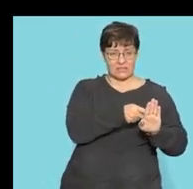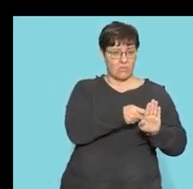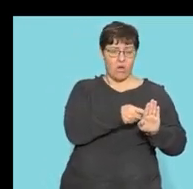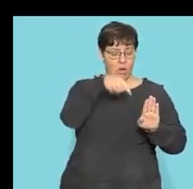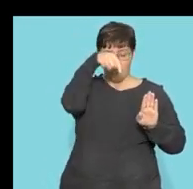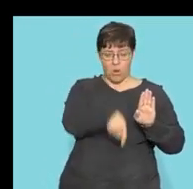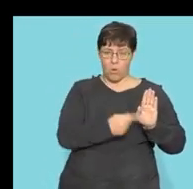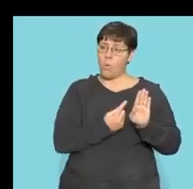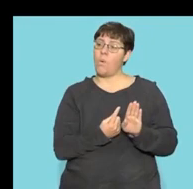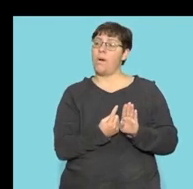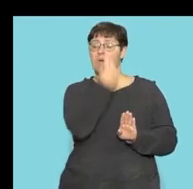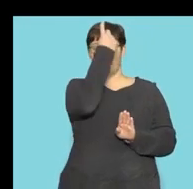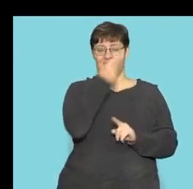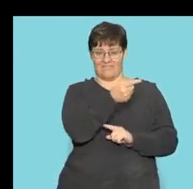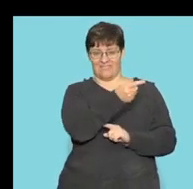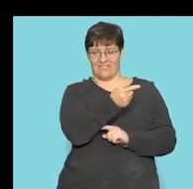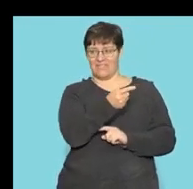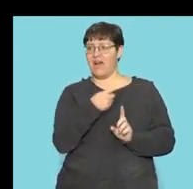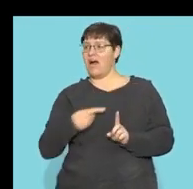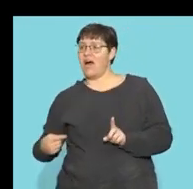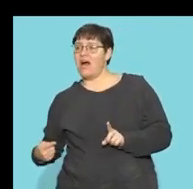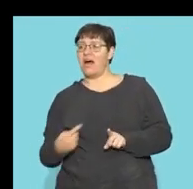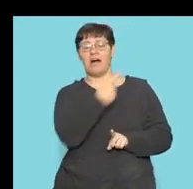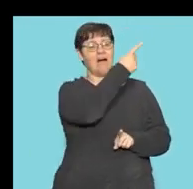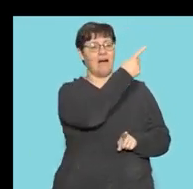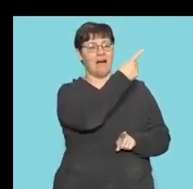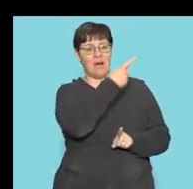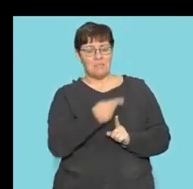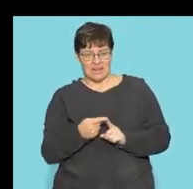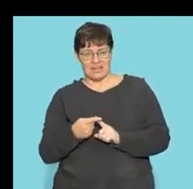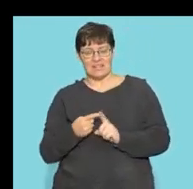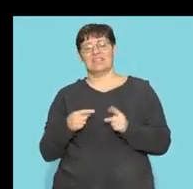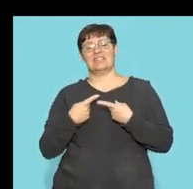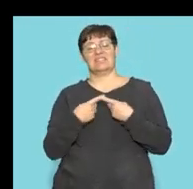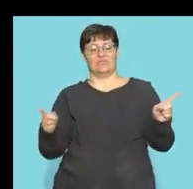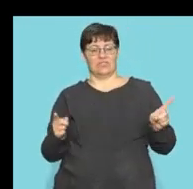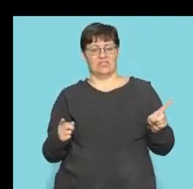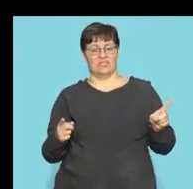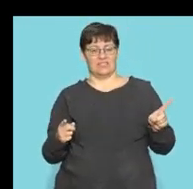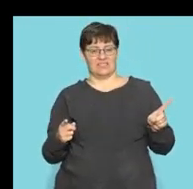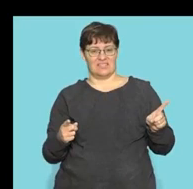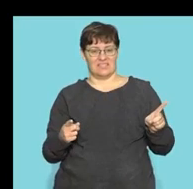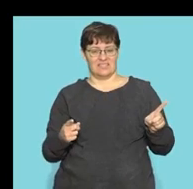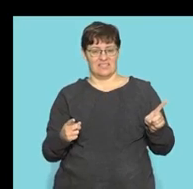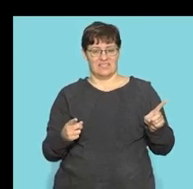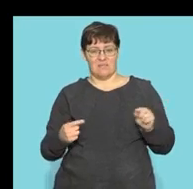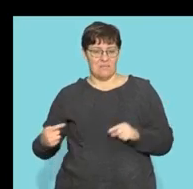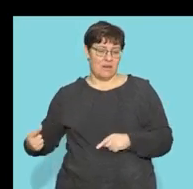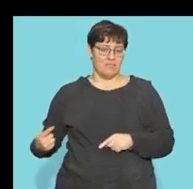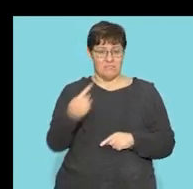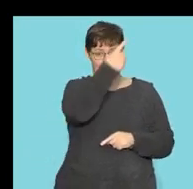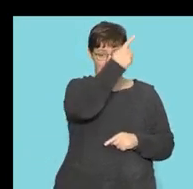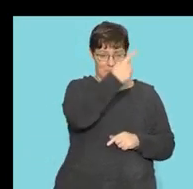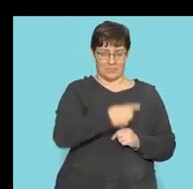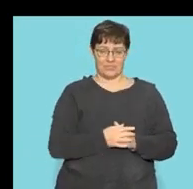go down below, but it goes above. So we recognize that that's kind of a different order. It's going in